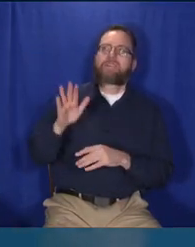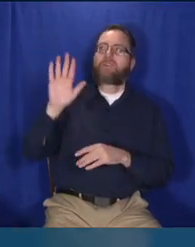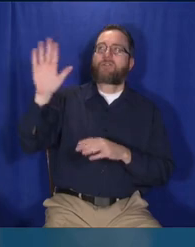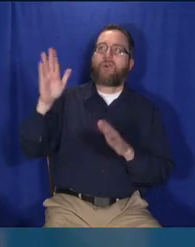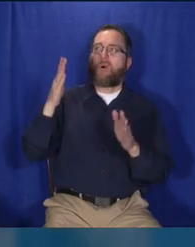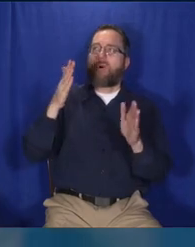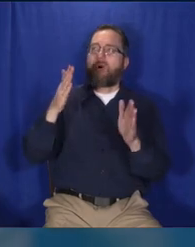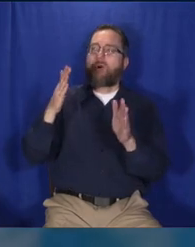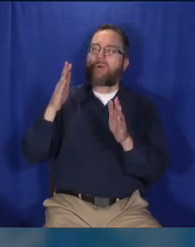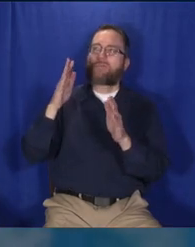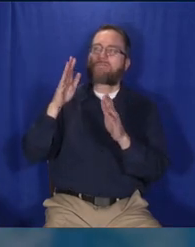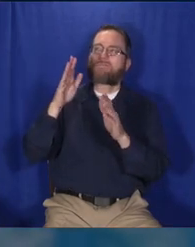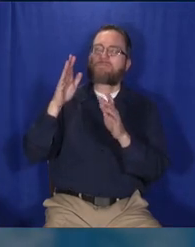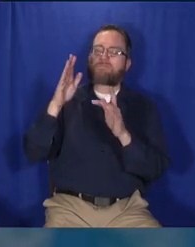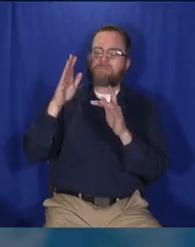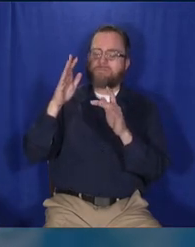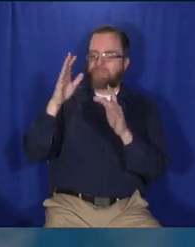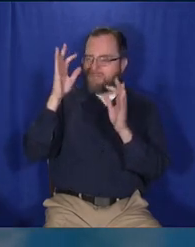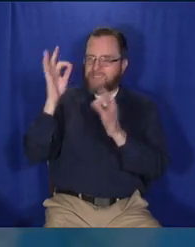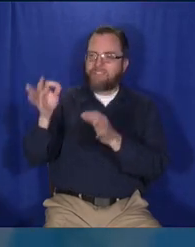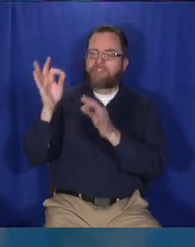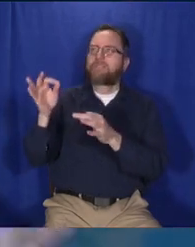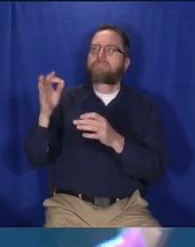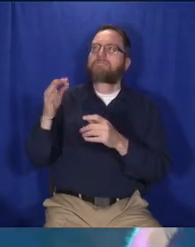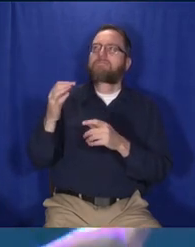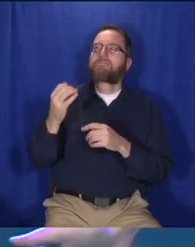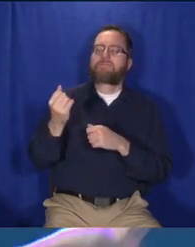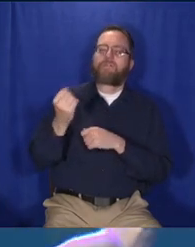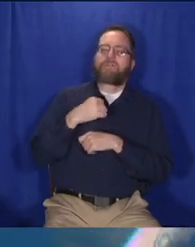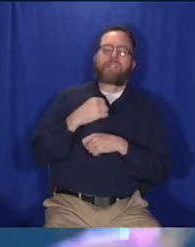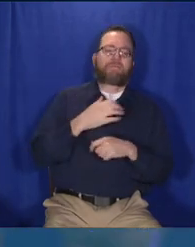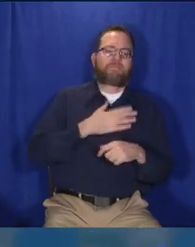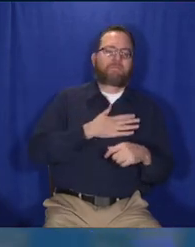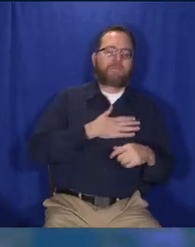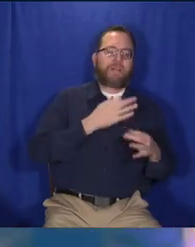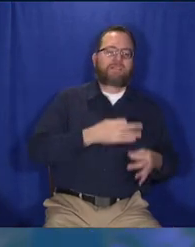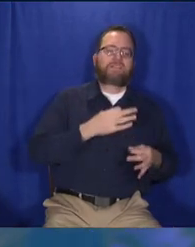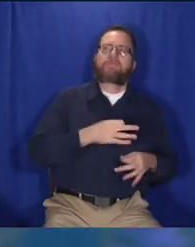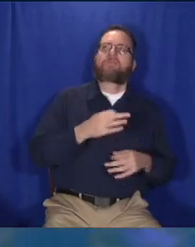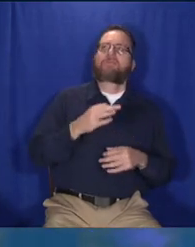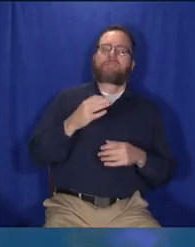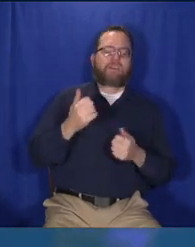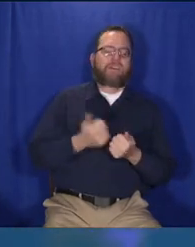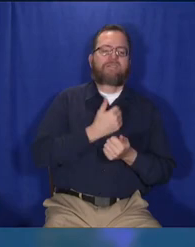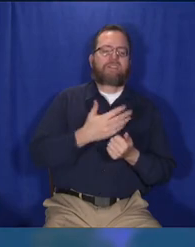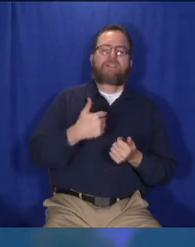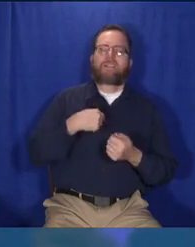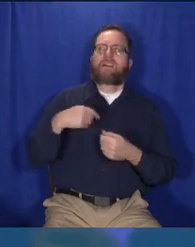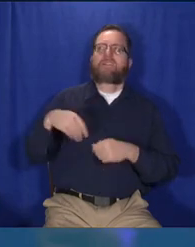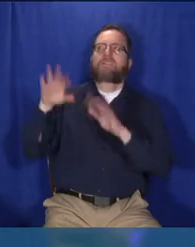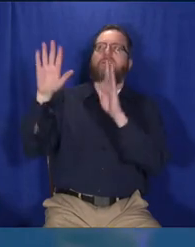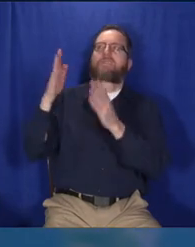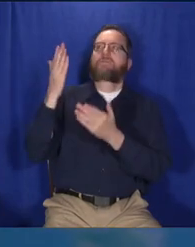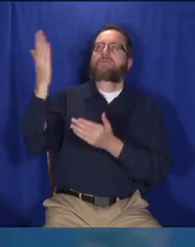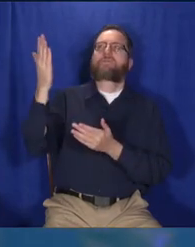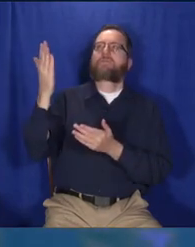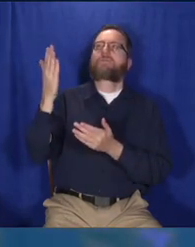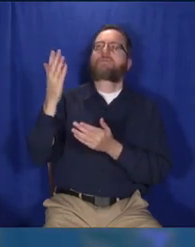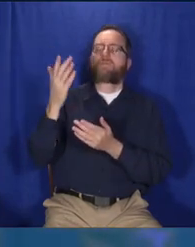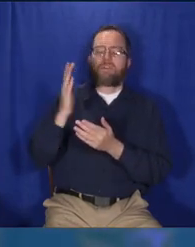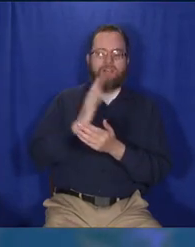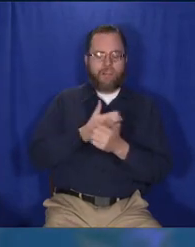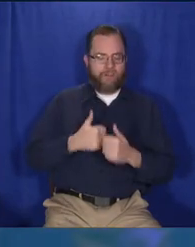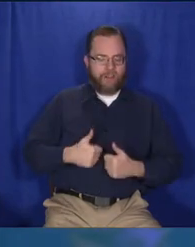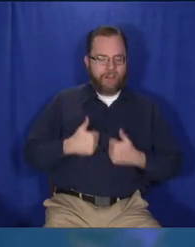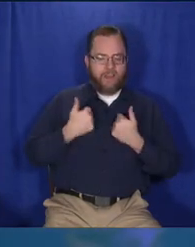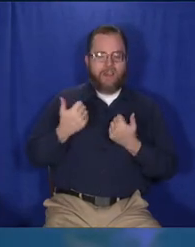you get the final word in our lives. And so we give everything over to you. We put our life in your hands because